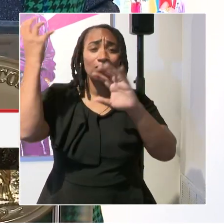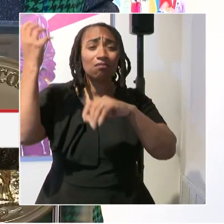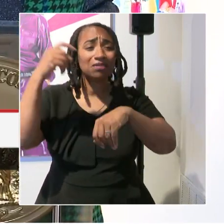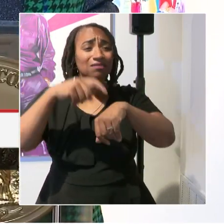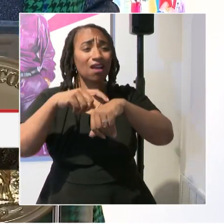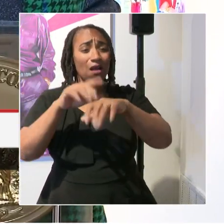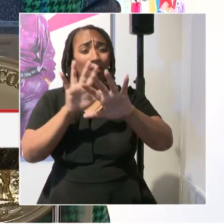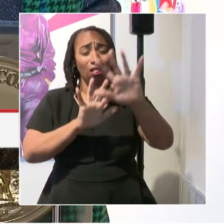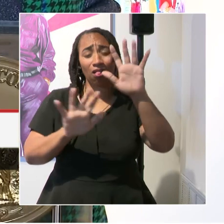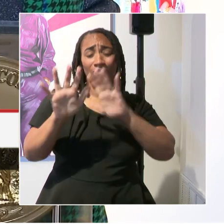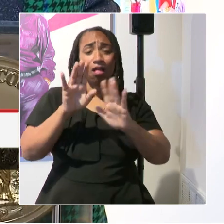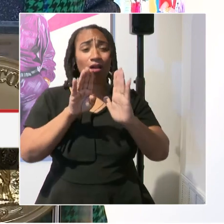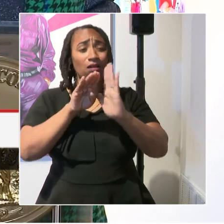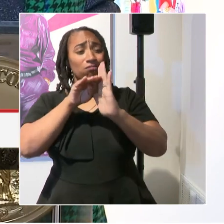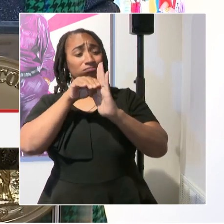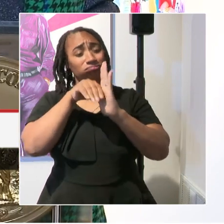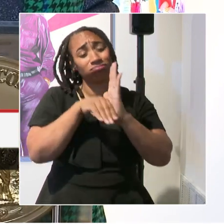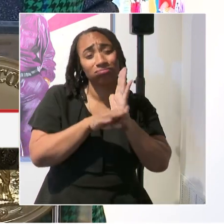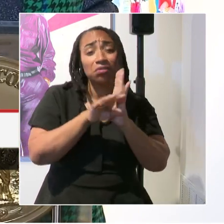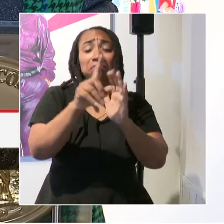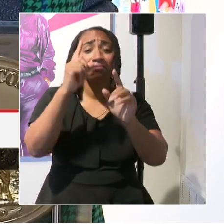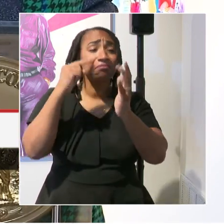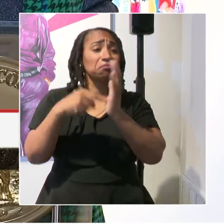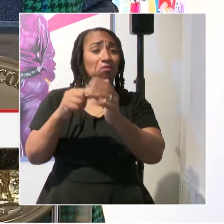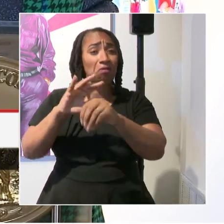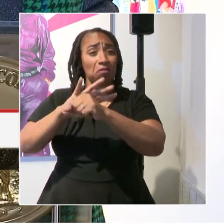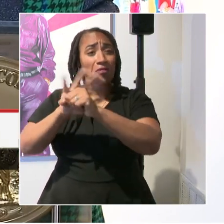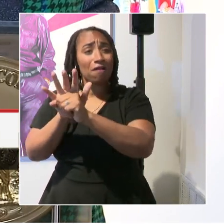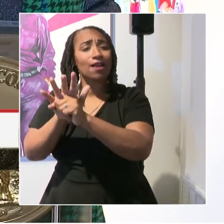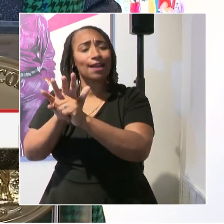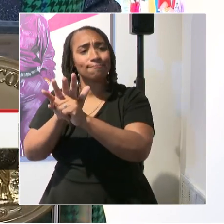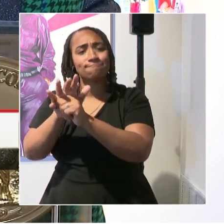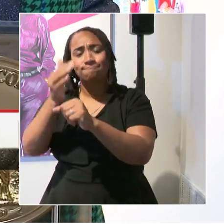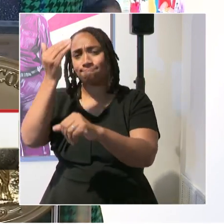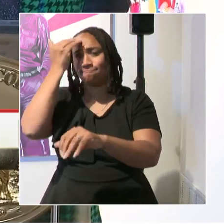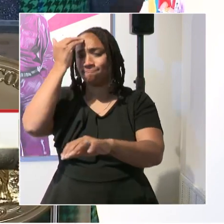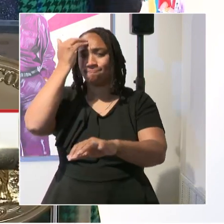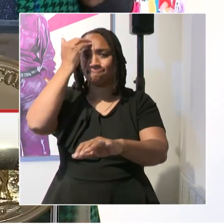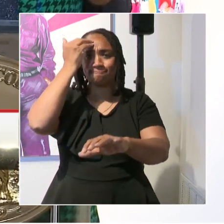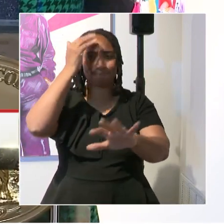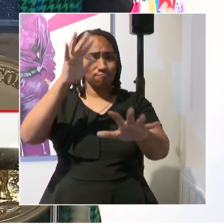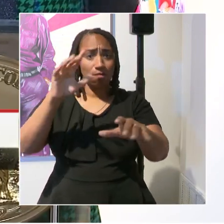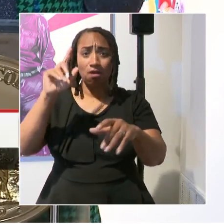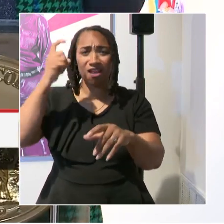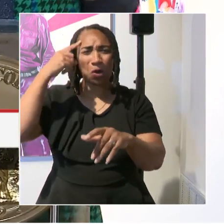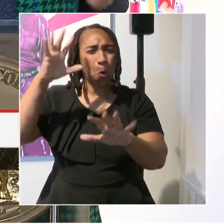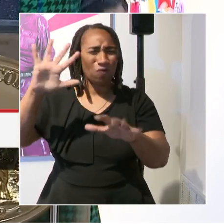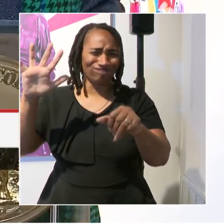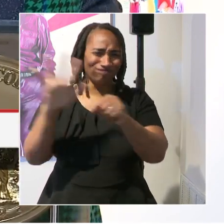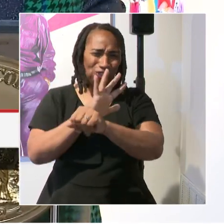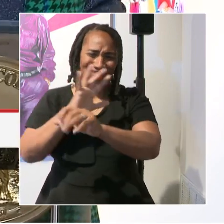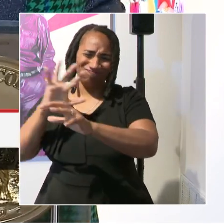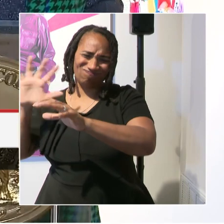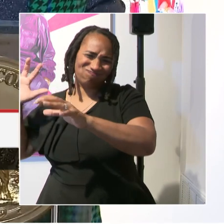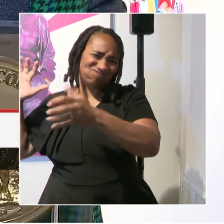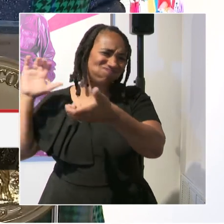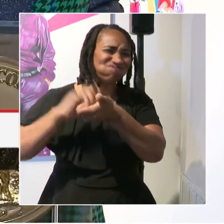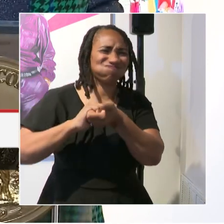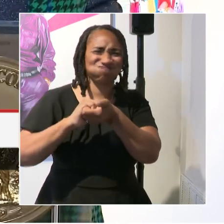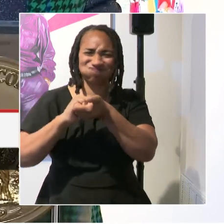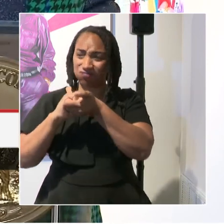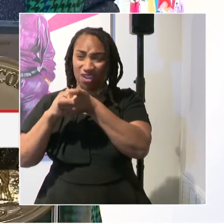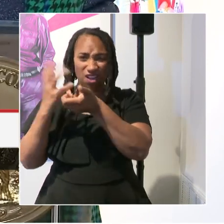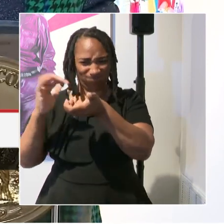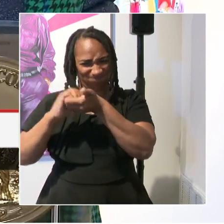during COVID, that the government was a bridge partner to help our businesses get from one side of the crisis